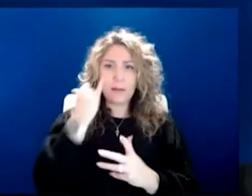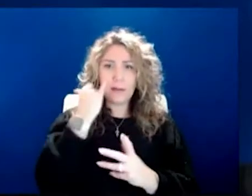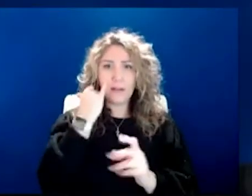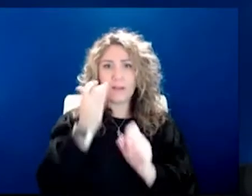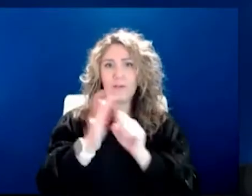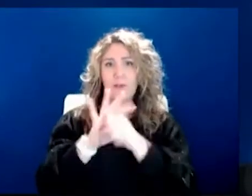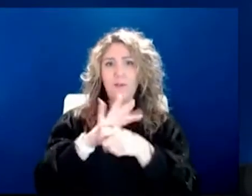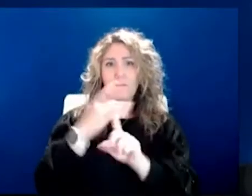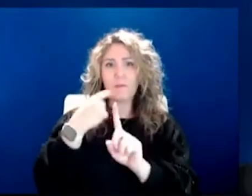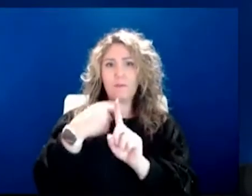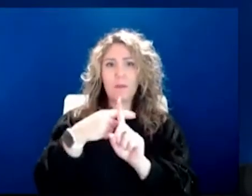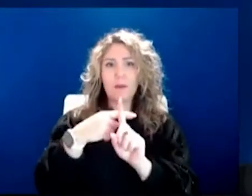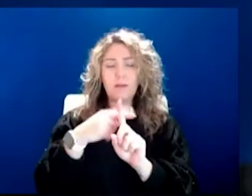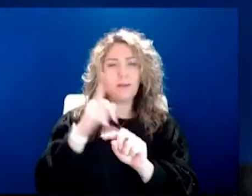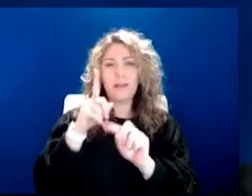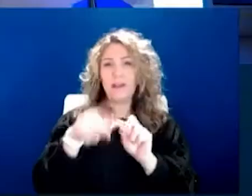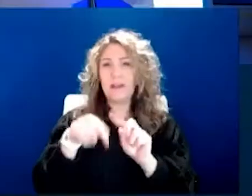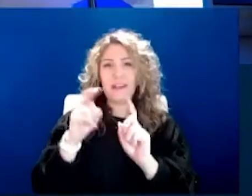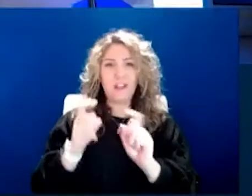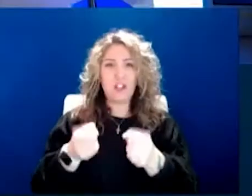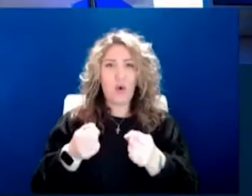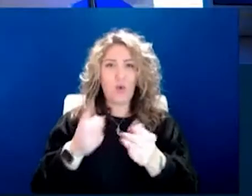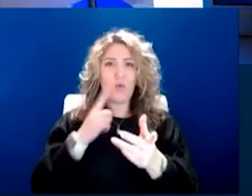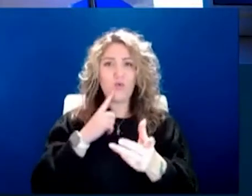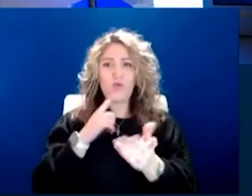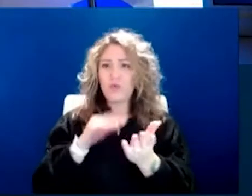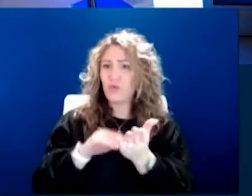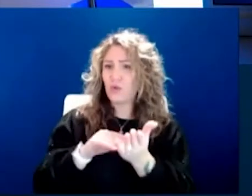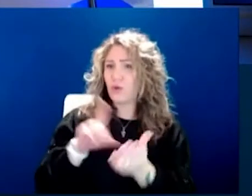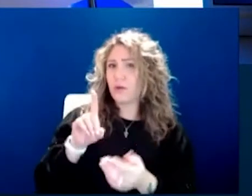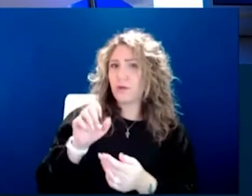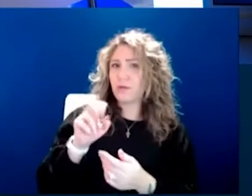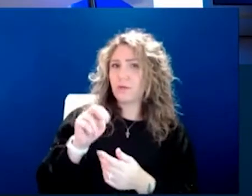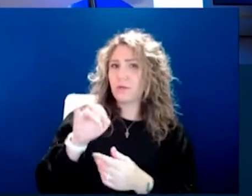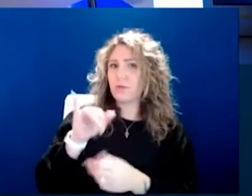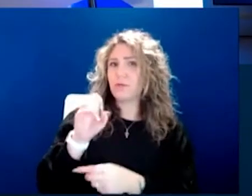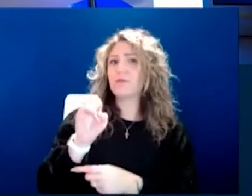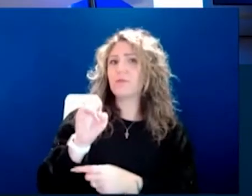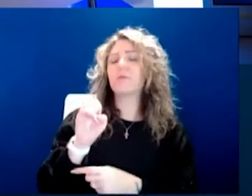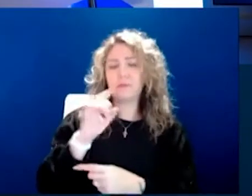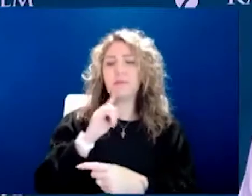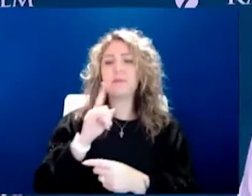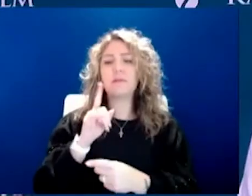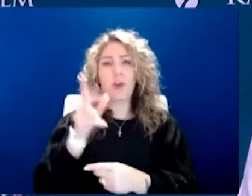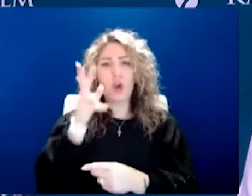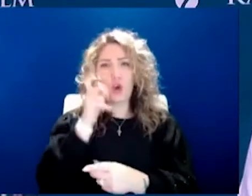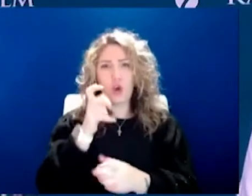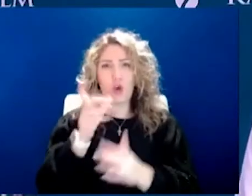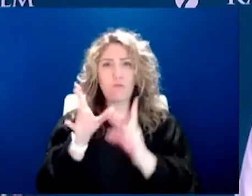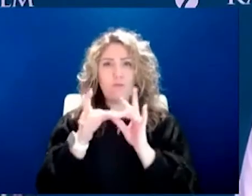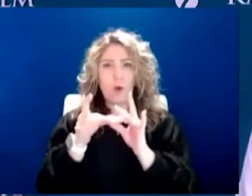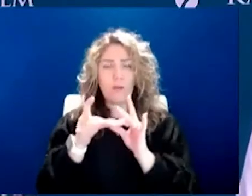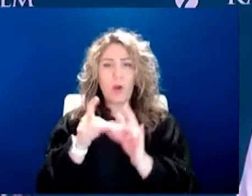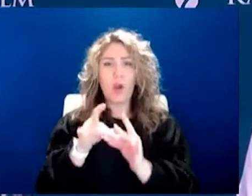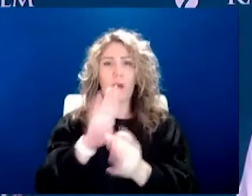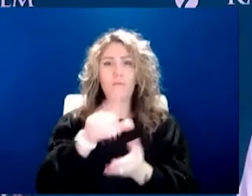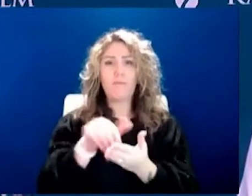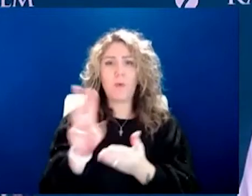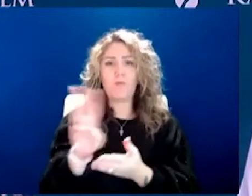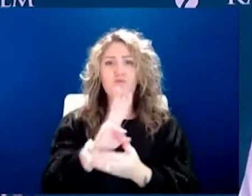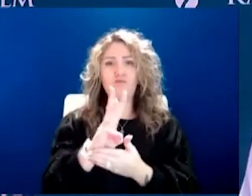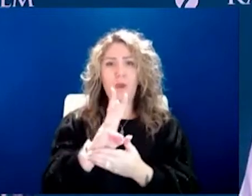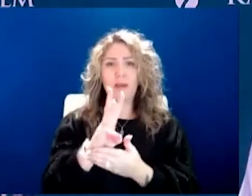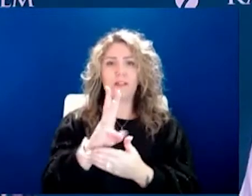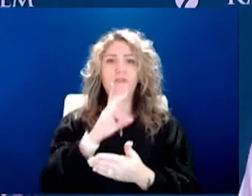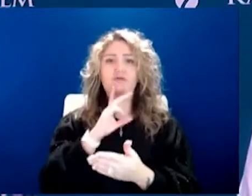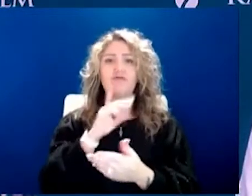be a donor. Dr. Dennis, what can you share? Yeah, that's what we've heard from our partners at Midwest Transplant. Acutely positive